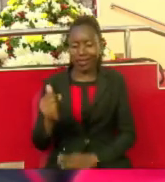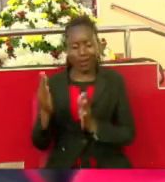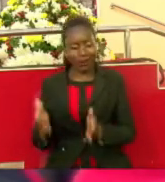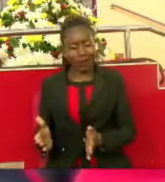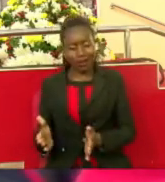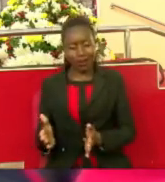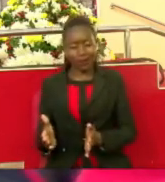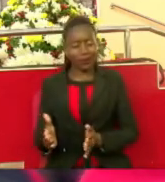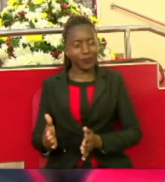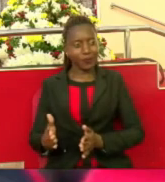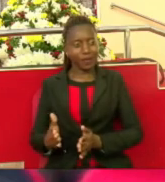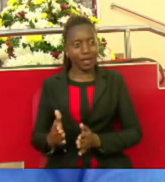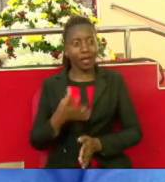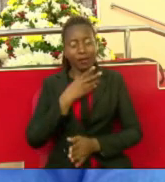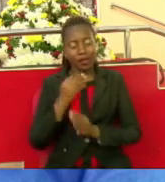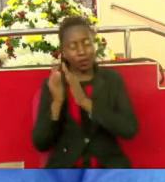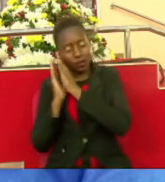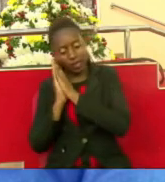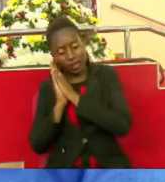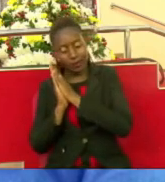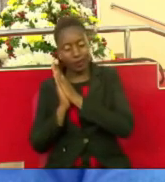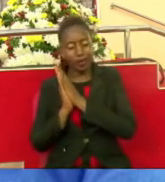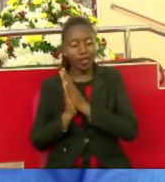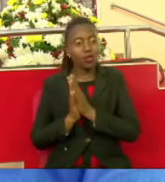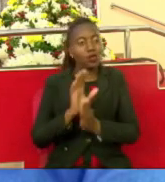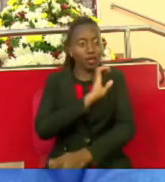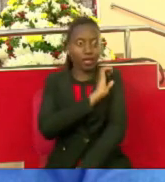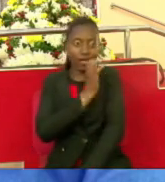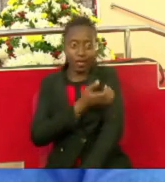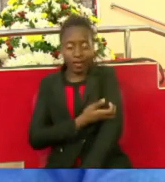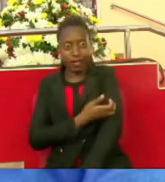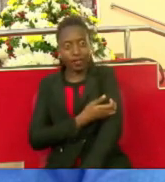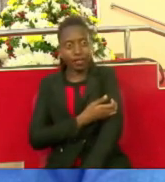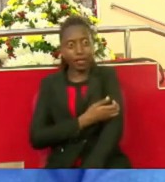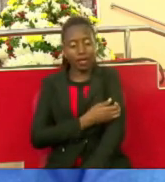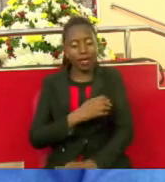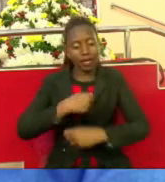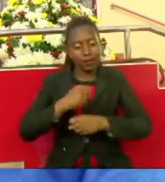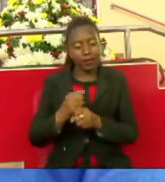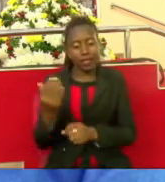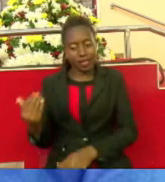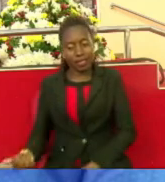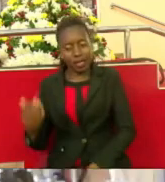Bring them in this environment. The vibes will make the child know that this is a safe place to be.